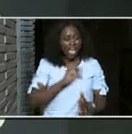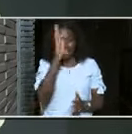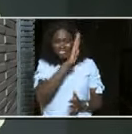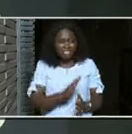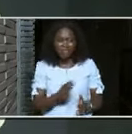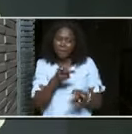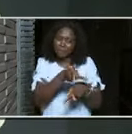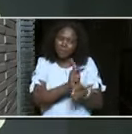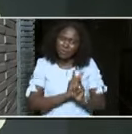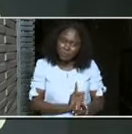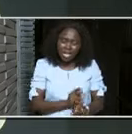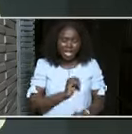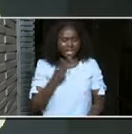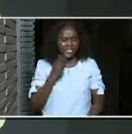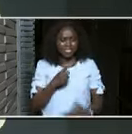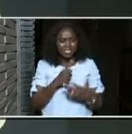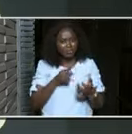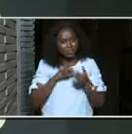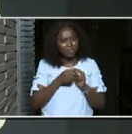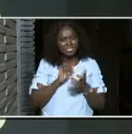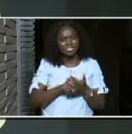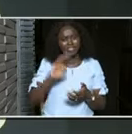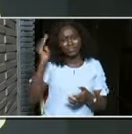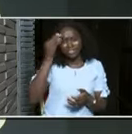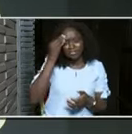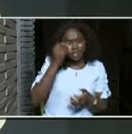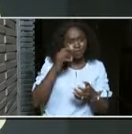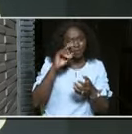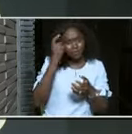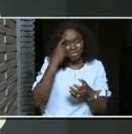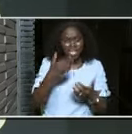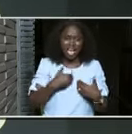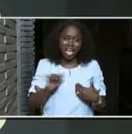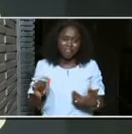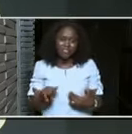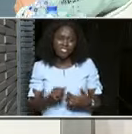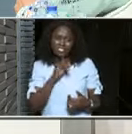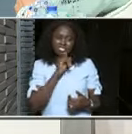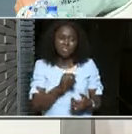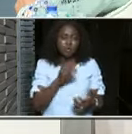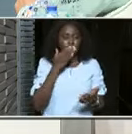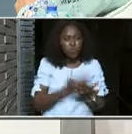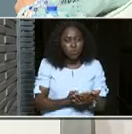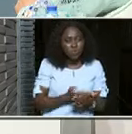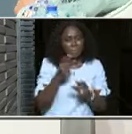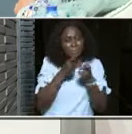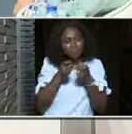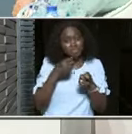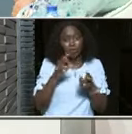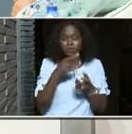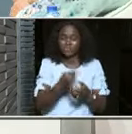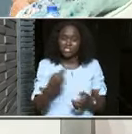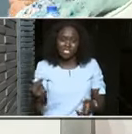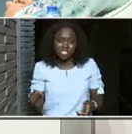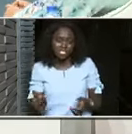the federal government is having, with good management of resources, it is going to be good enough for each and every